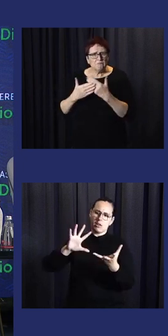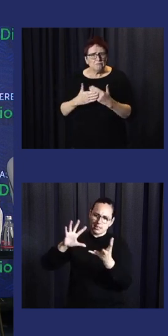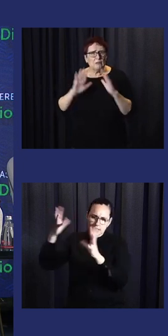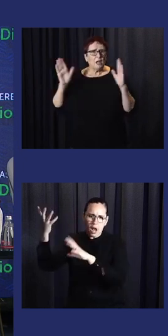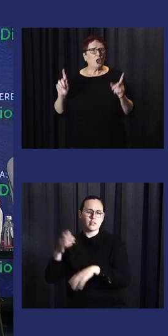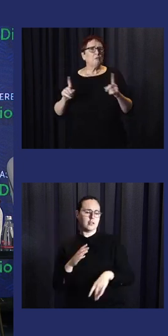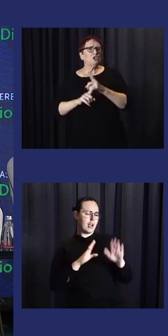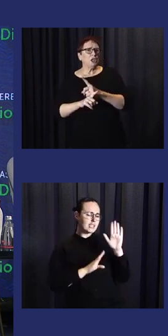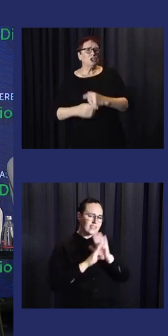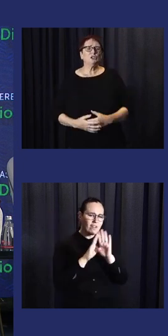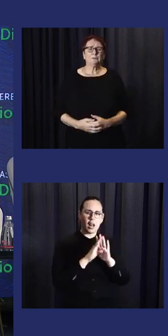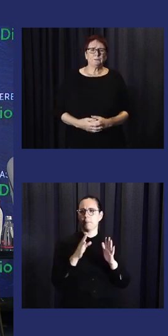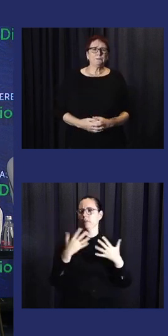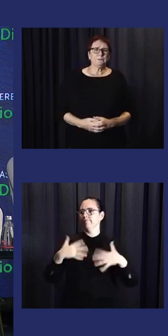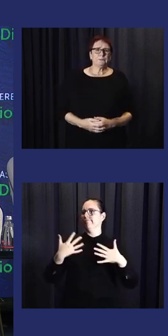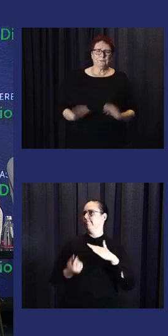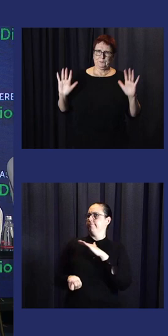humanitarian crises.